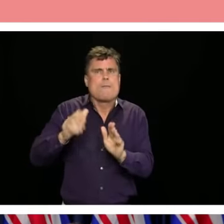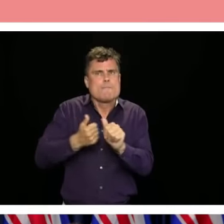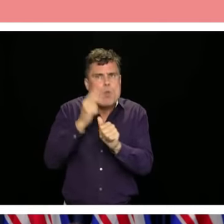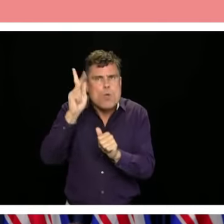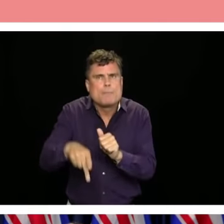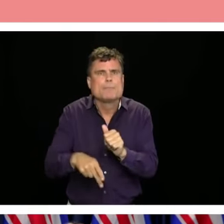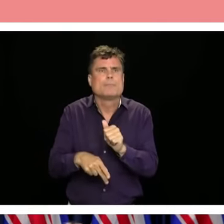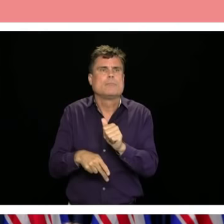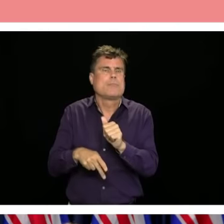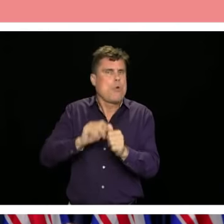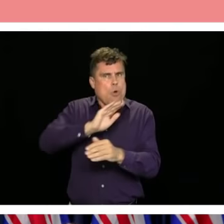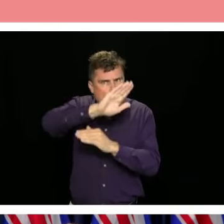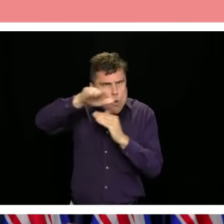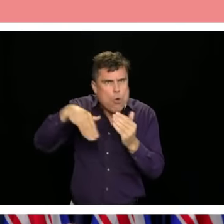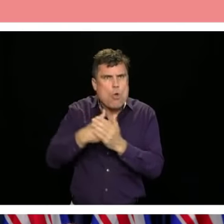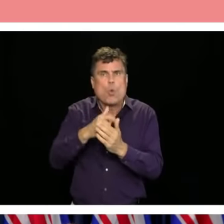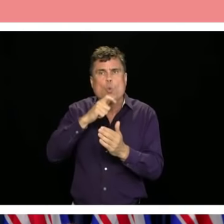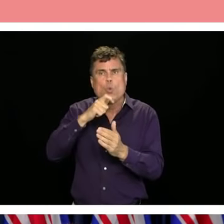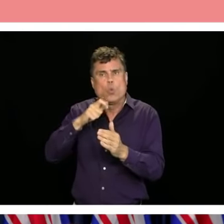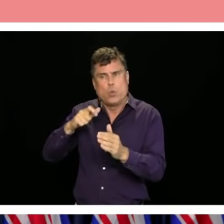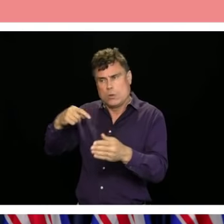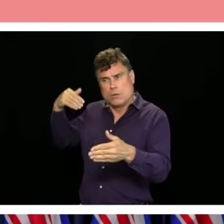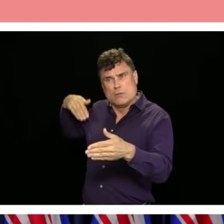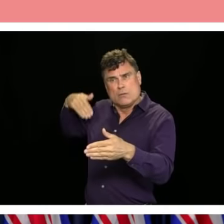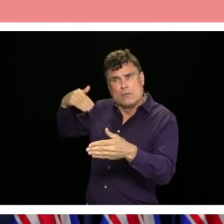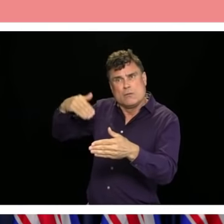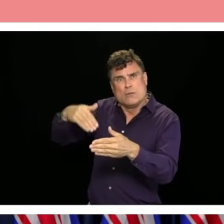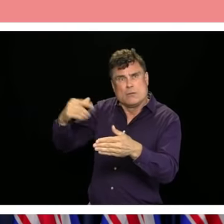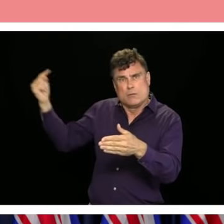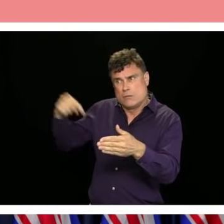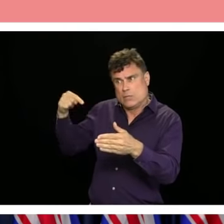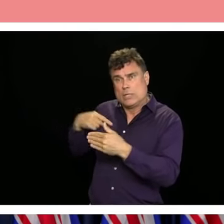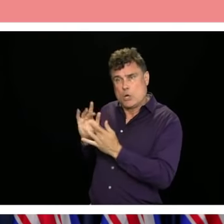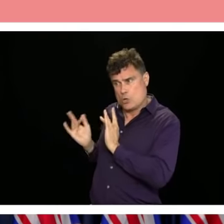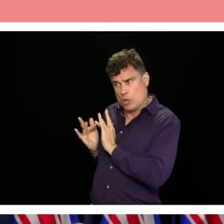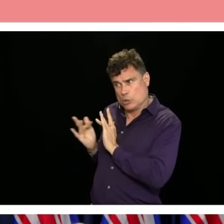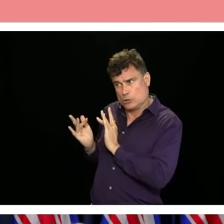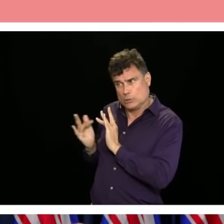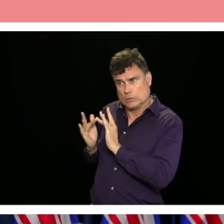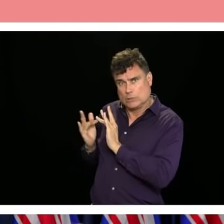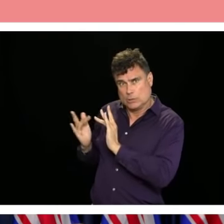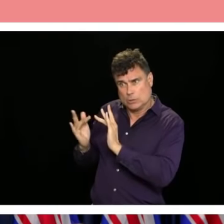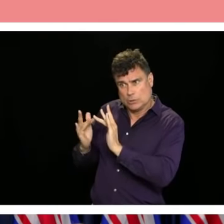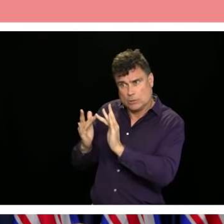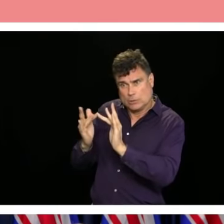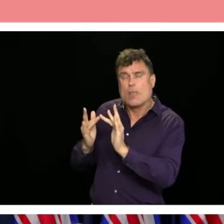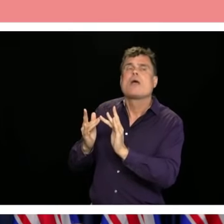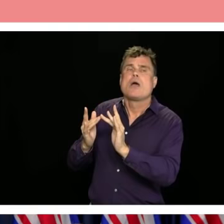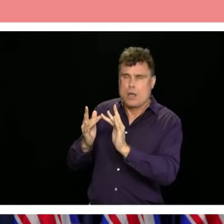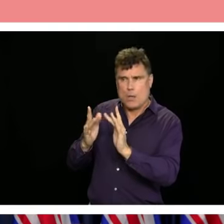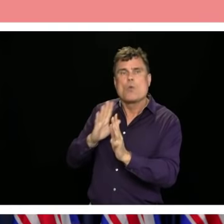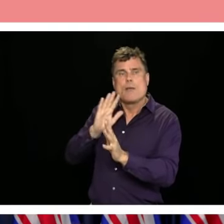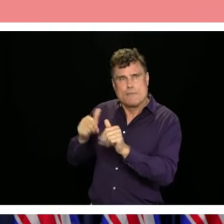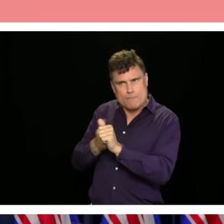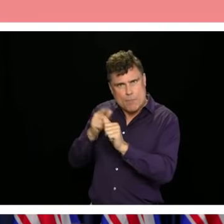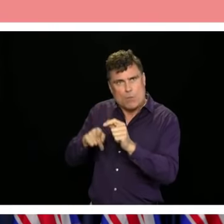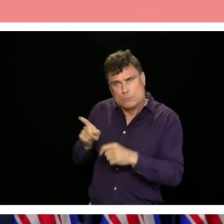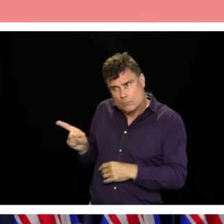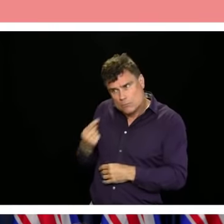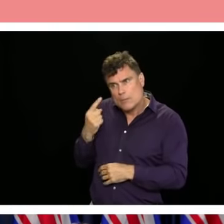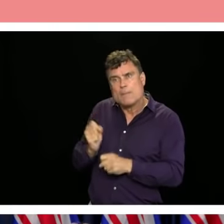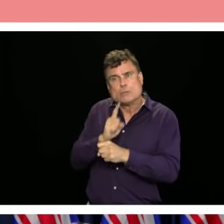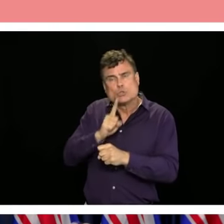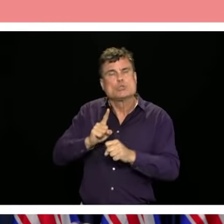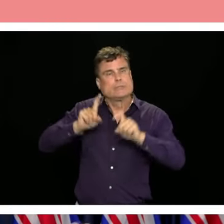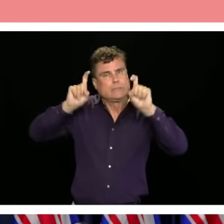as we are confident we have a valid test. So it does tell us that, as anybody who's been watching